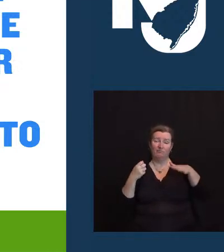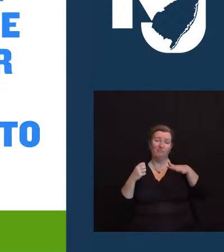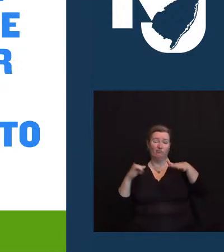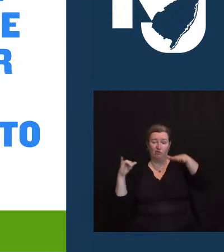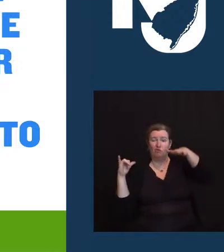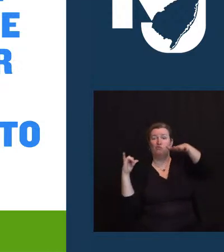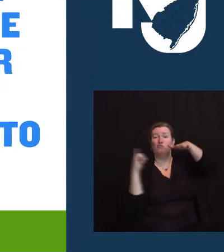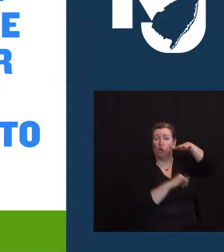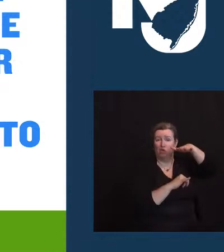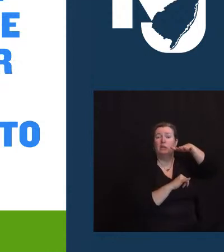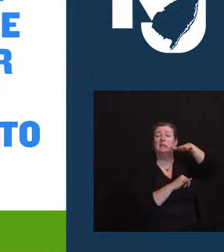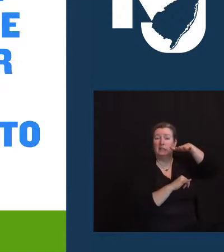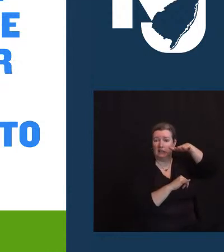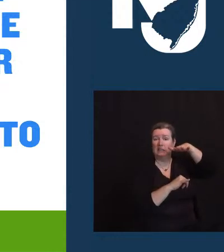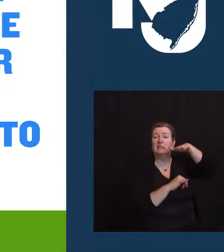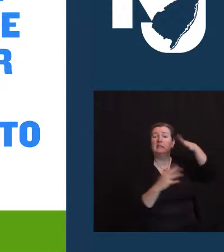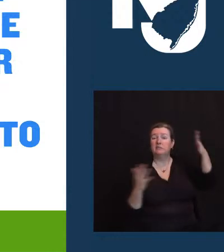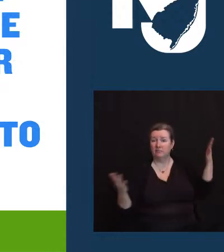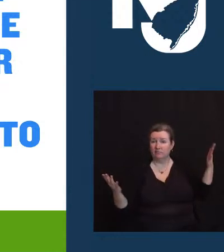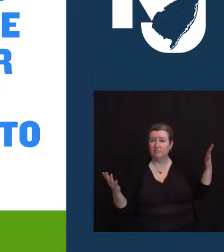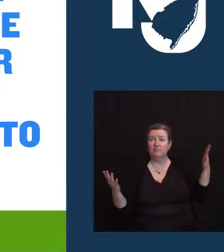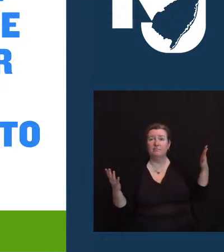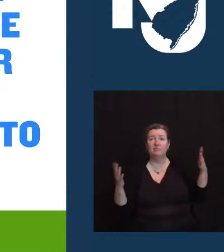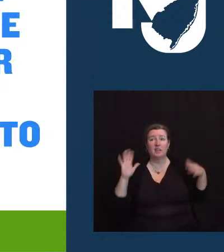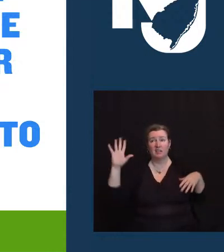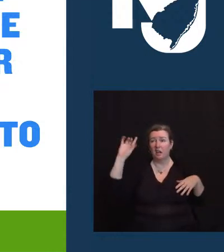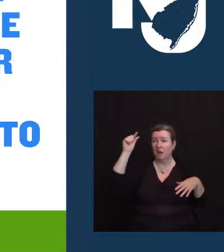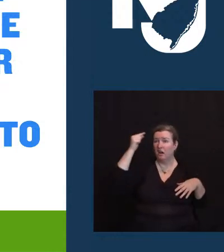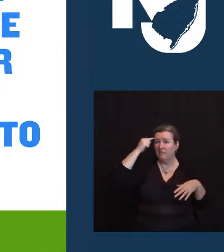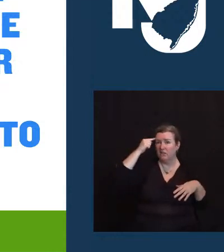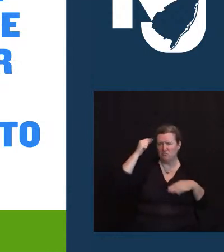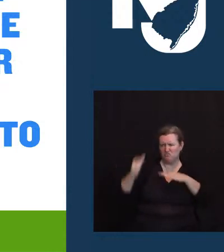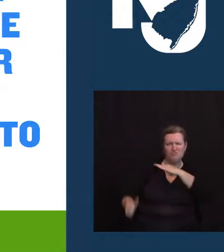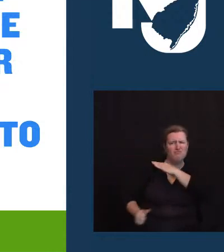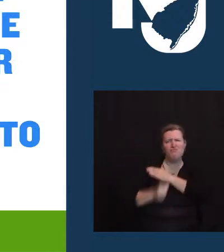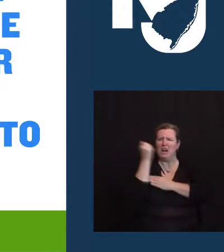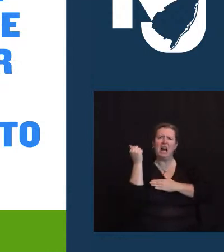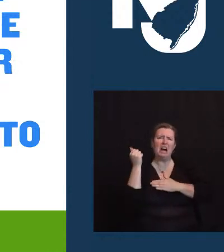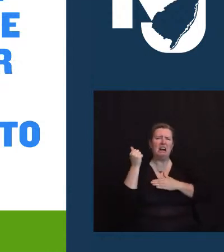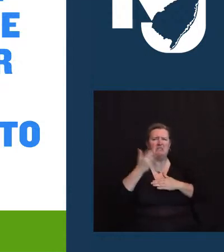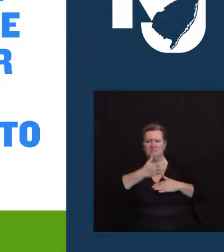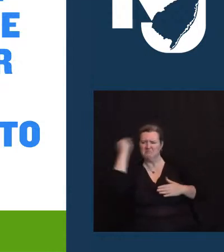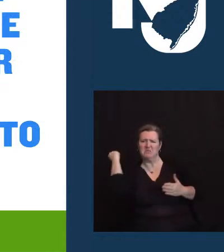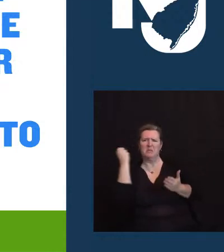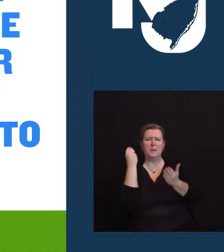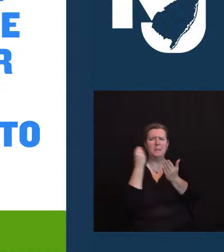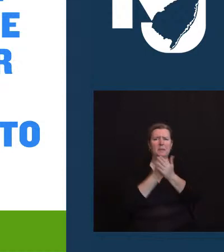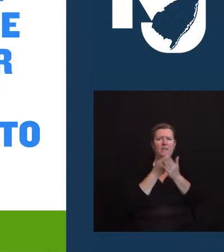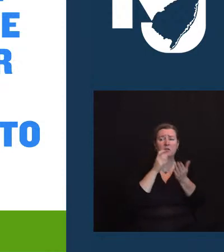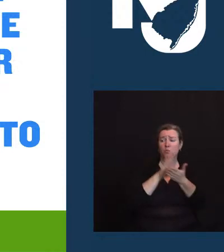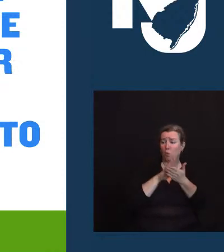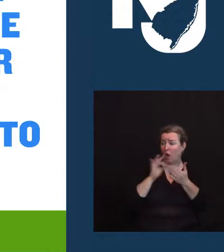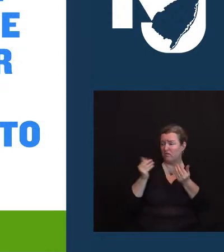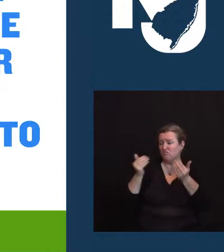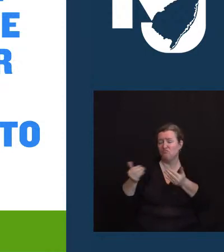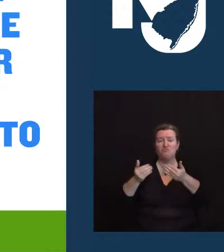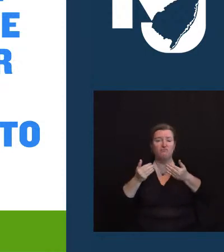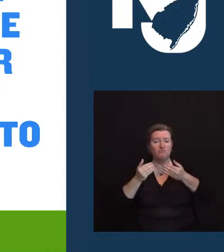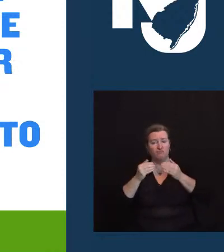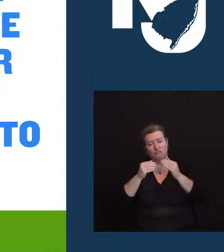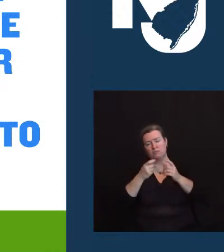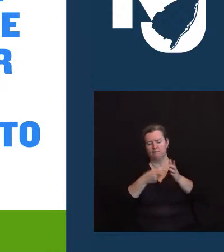that state, their governor has gone so far as to threaten defunding schools if they tried to put masking requirements in